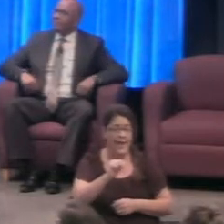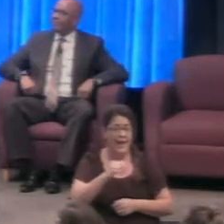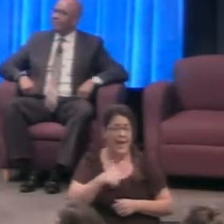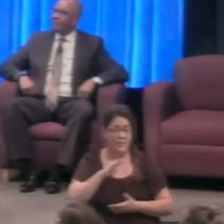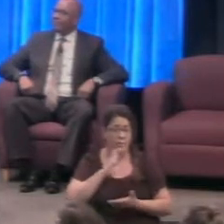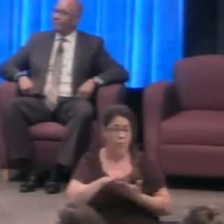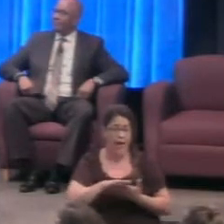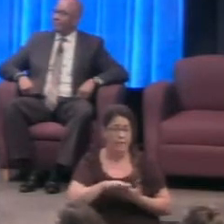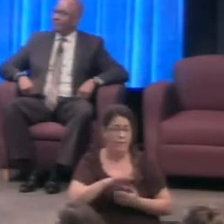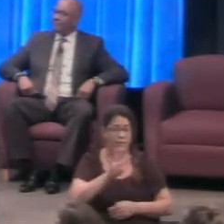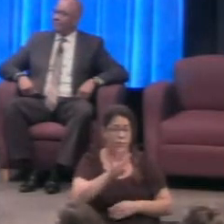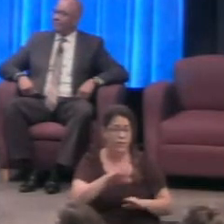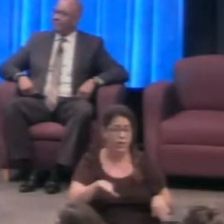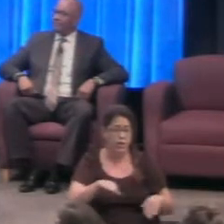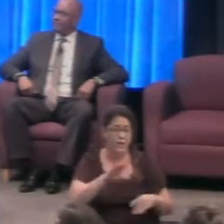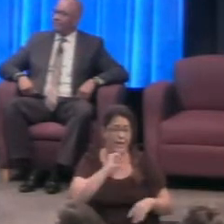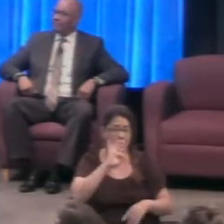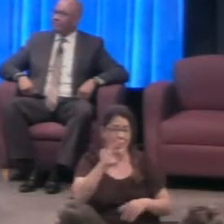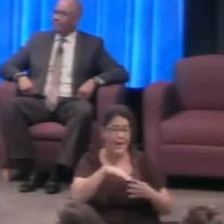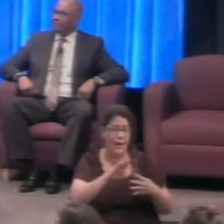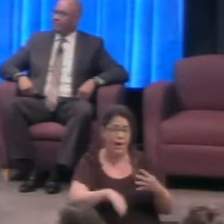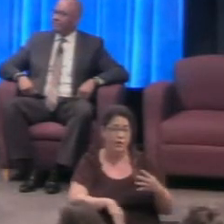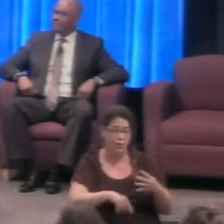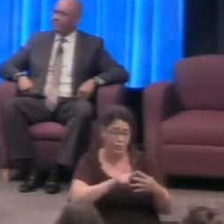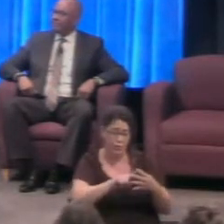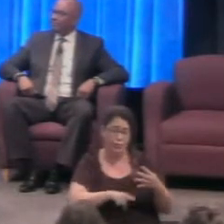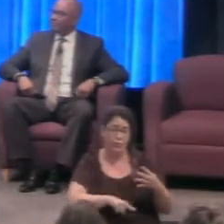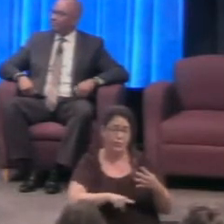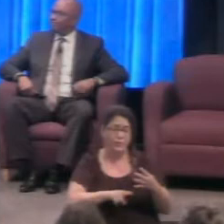under the age of 9 in your thoughts and prayers.